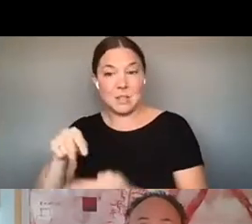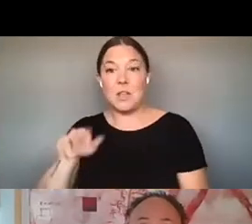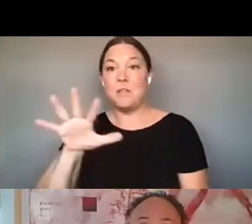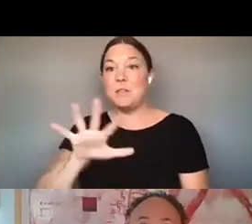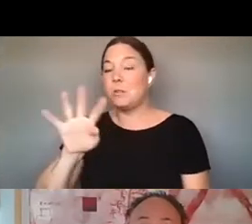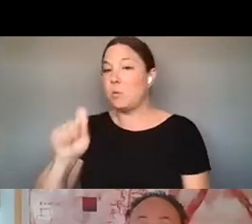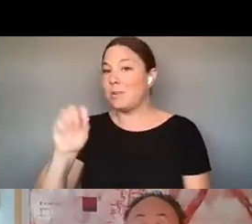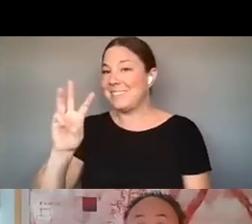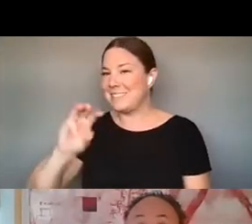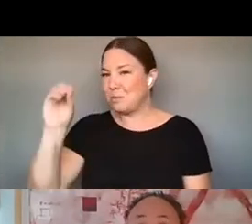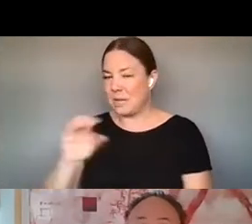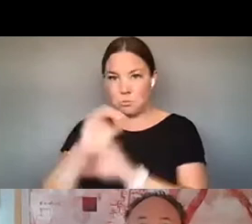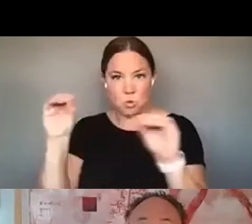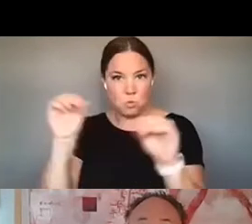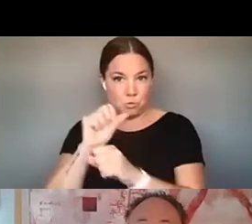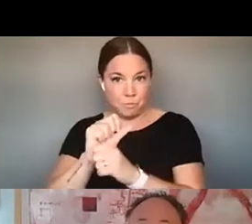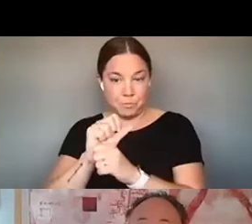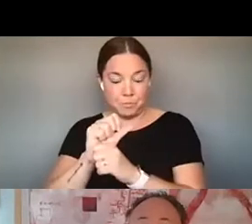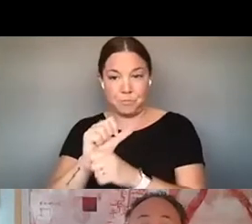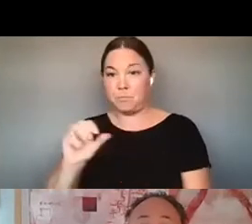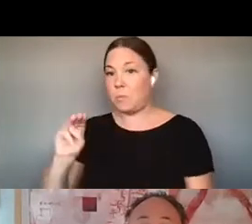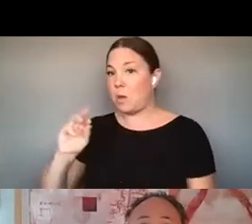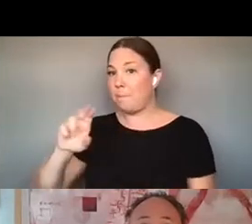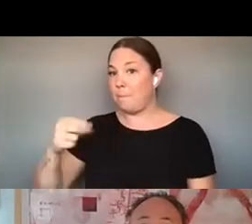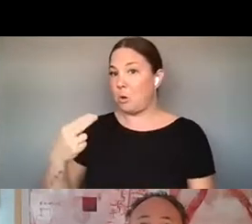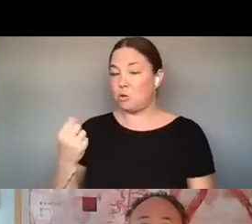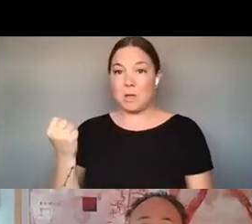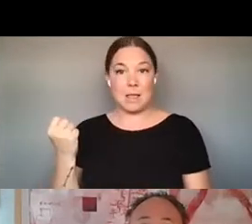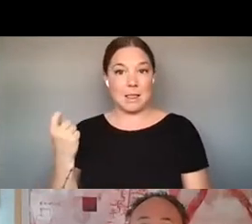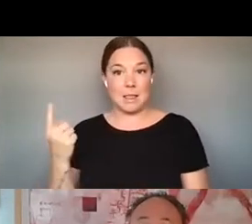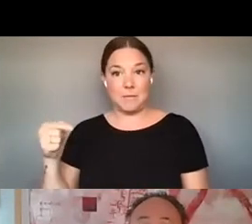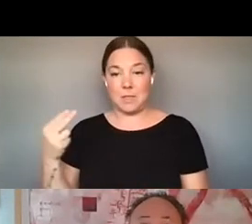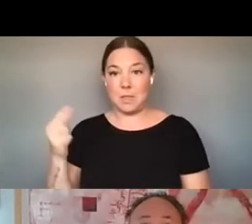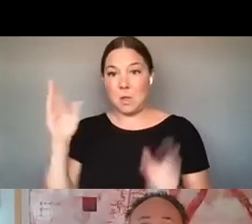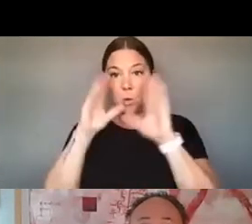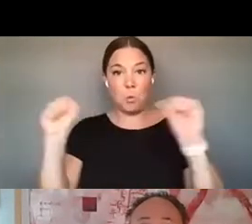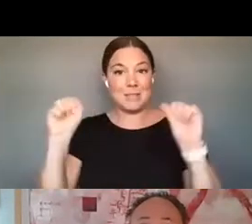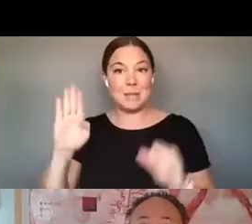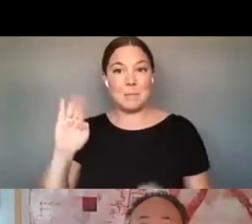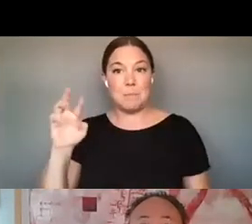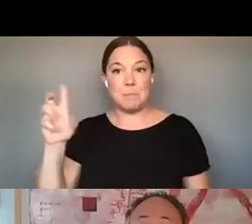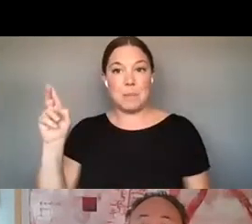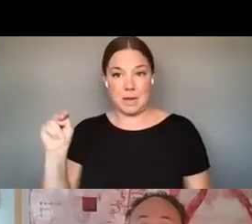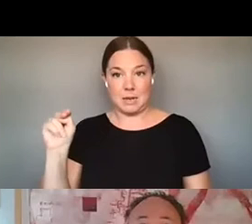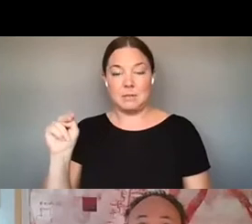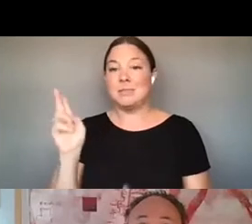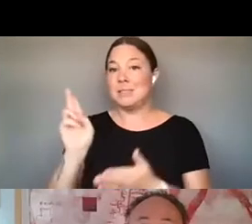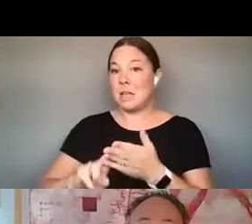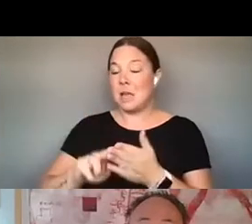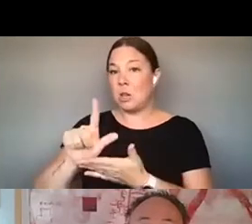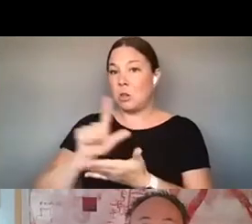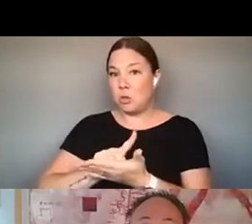On March 11, President Biden signed into law the American Rescue Plan Act of